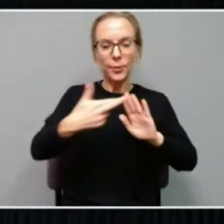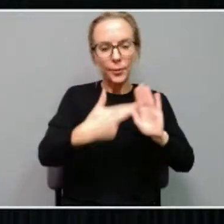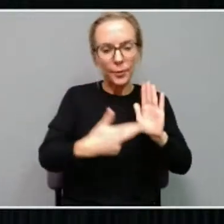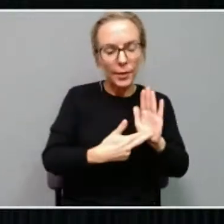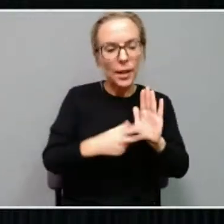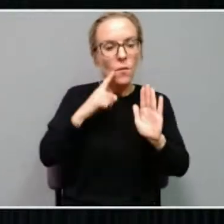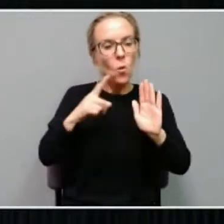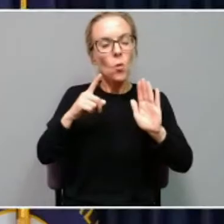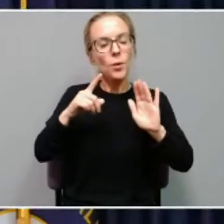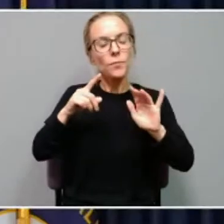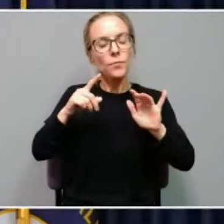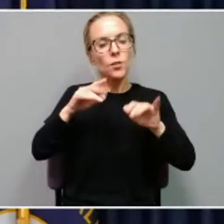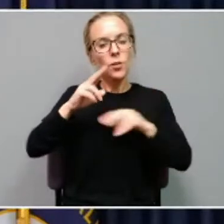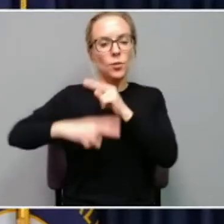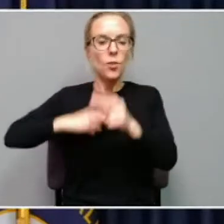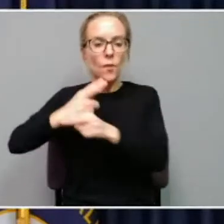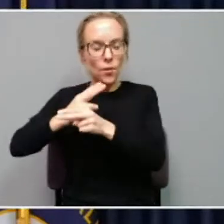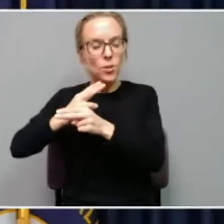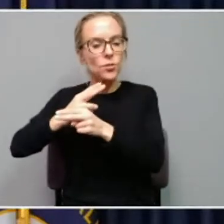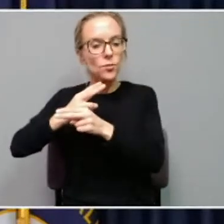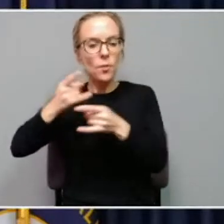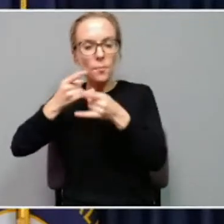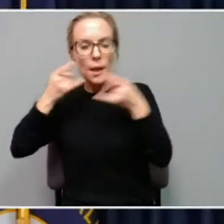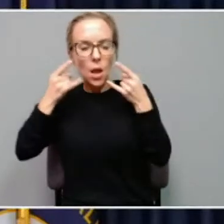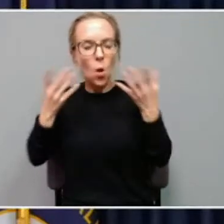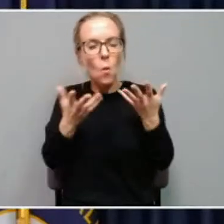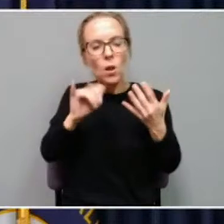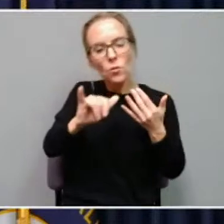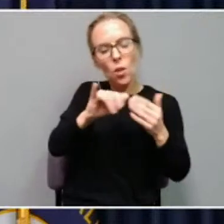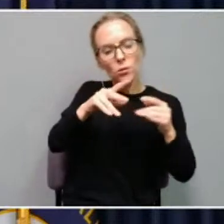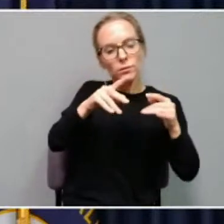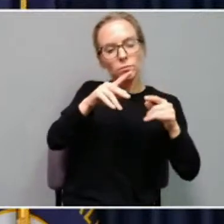And if so, what should those parameters be?